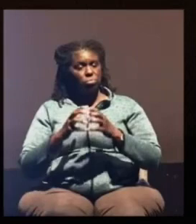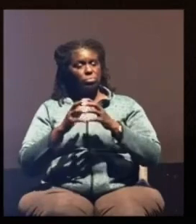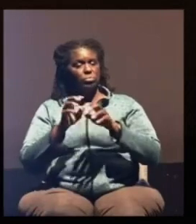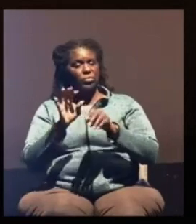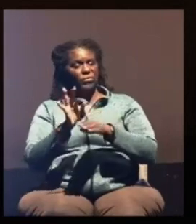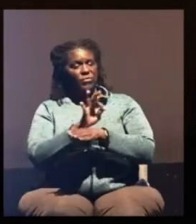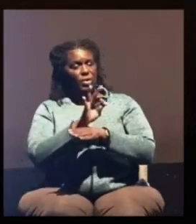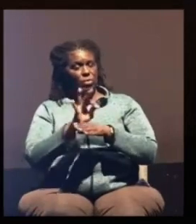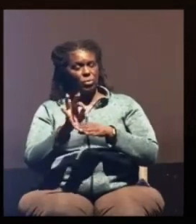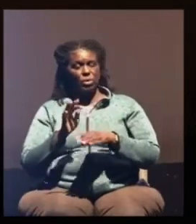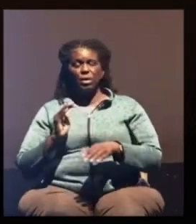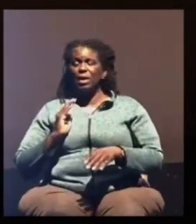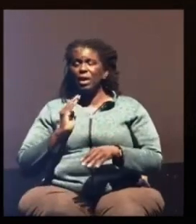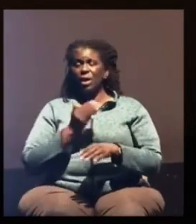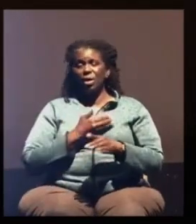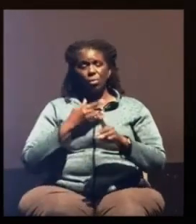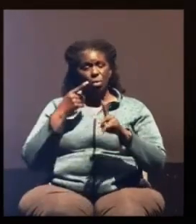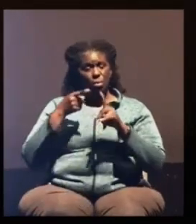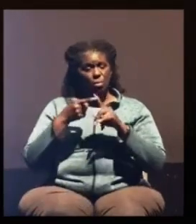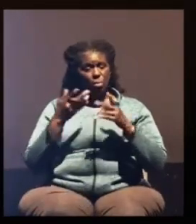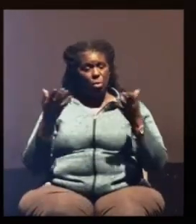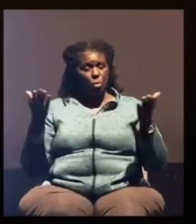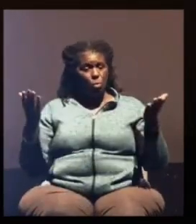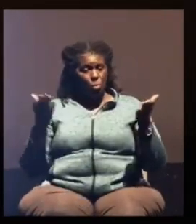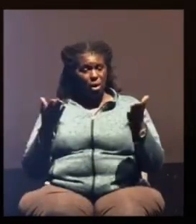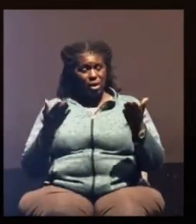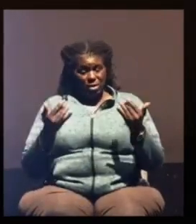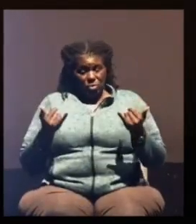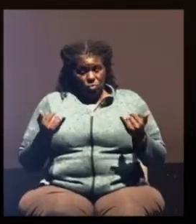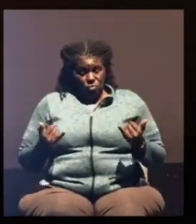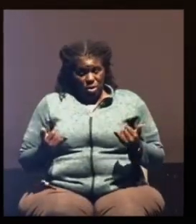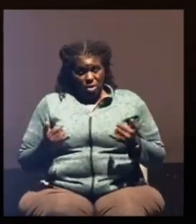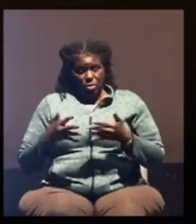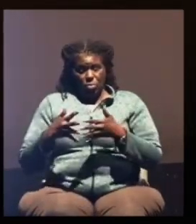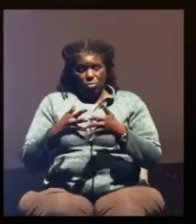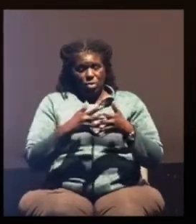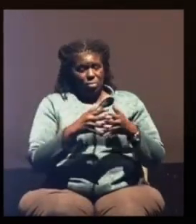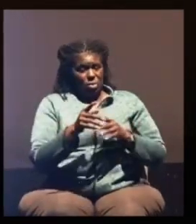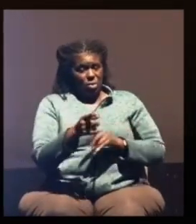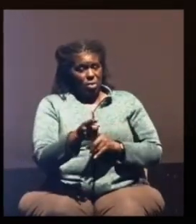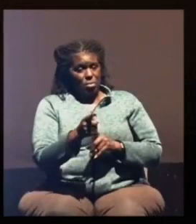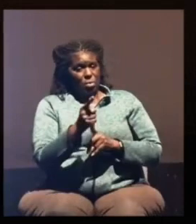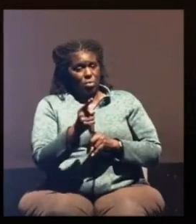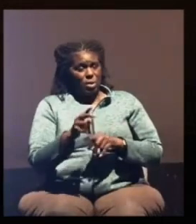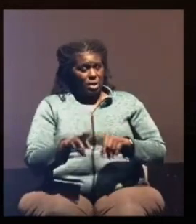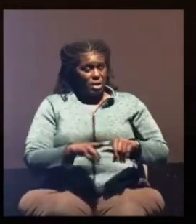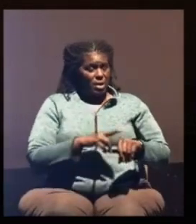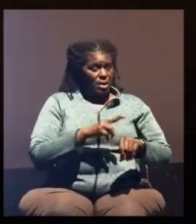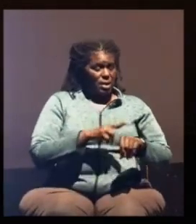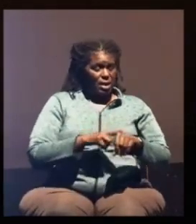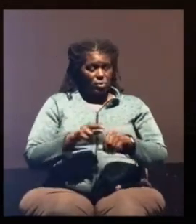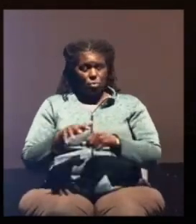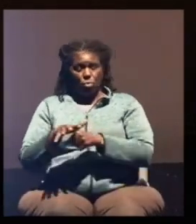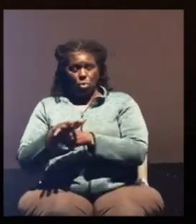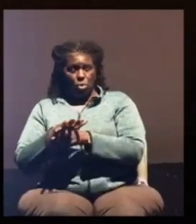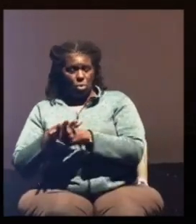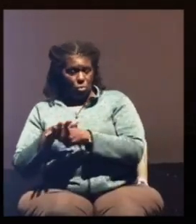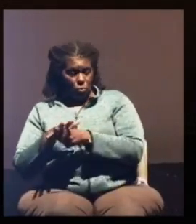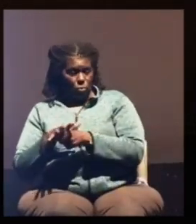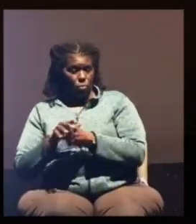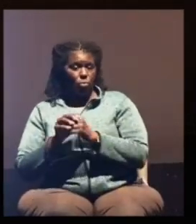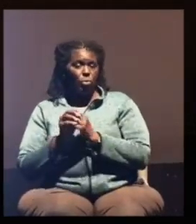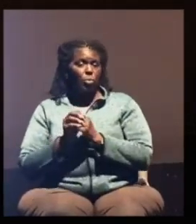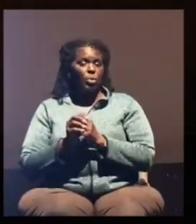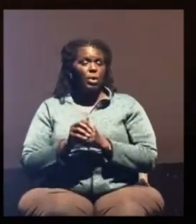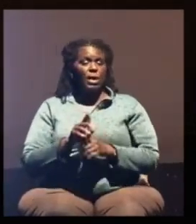you is that this American moment, at the national level and the local level, there is something that